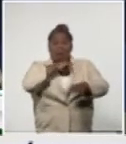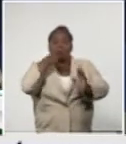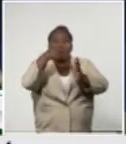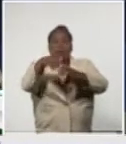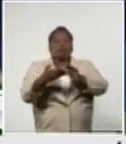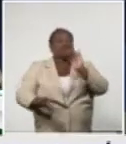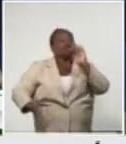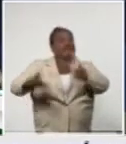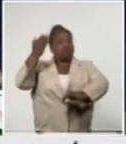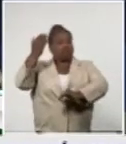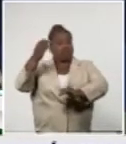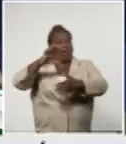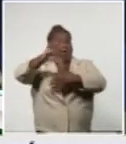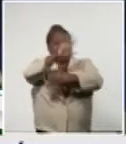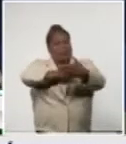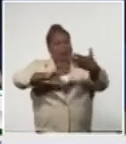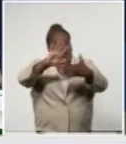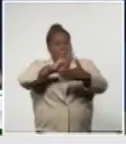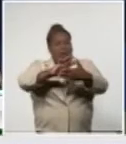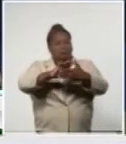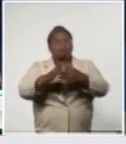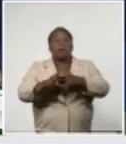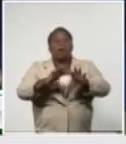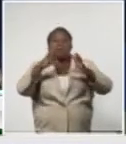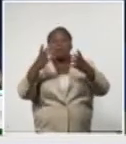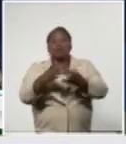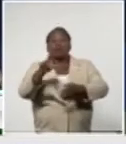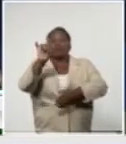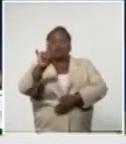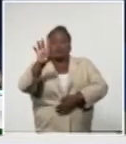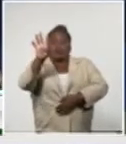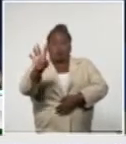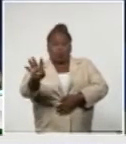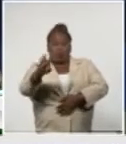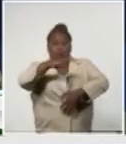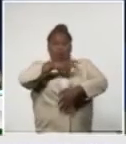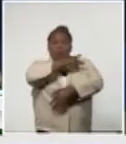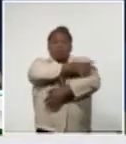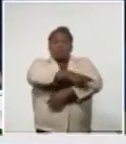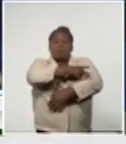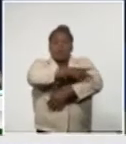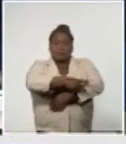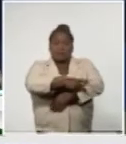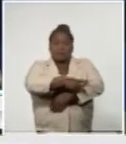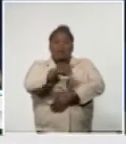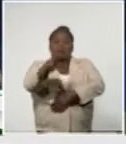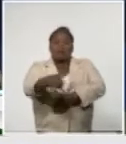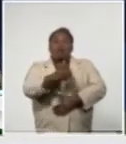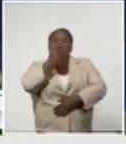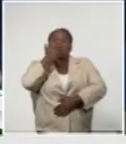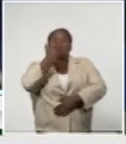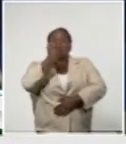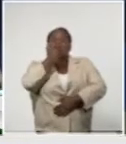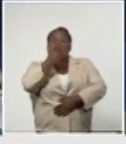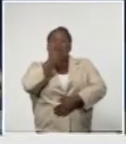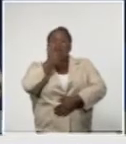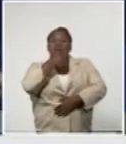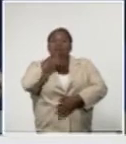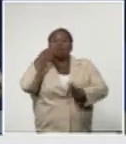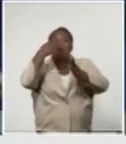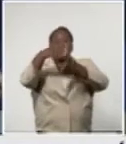number 95th concerning all countries of the world reporting COVID-19.